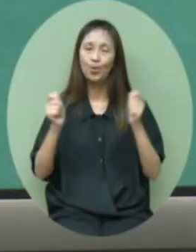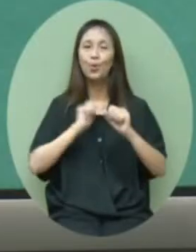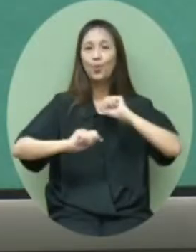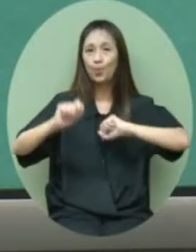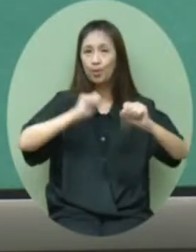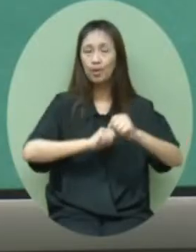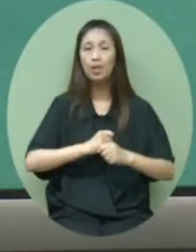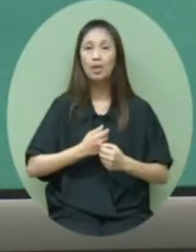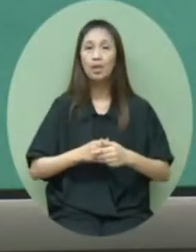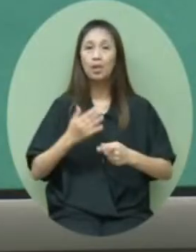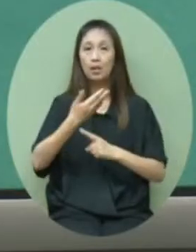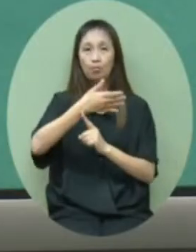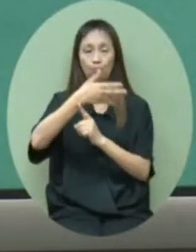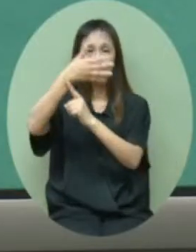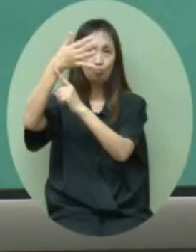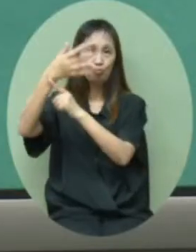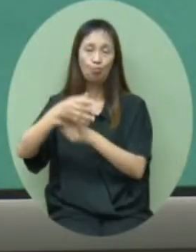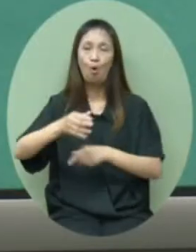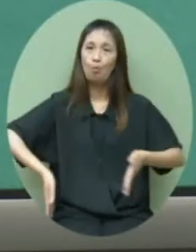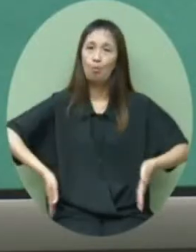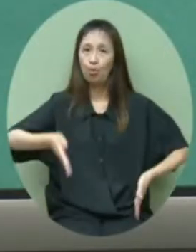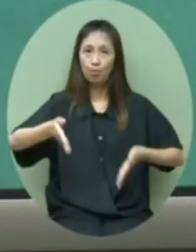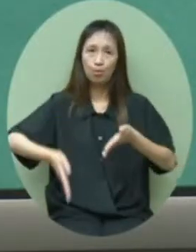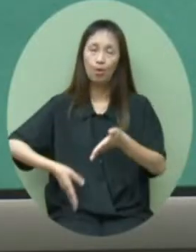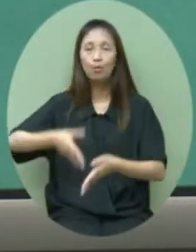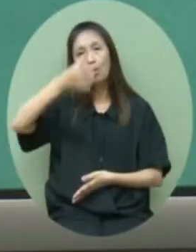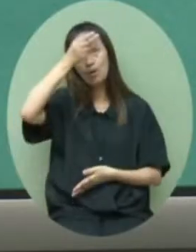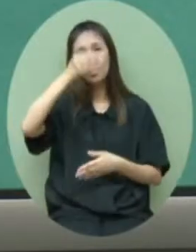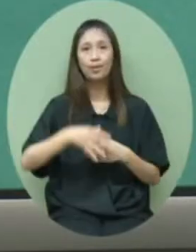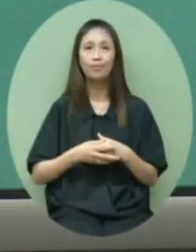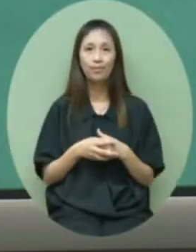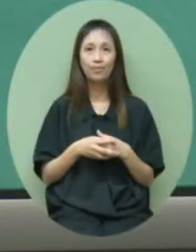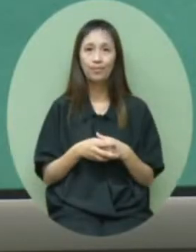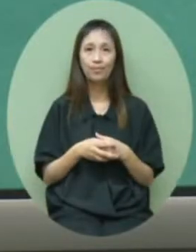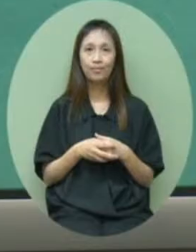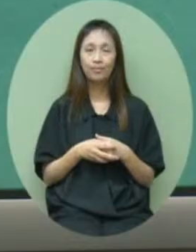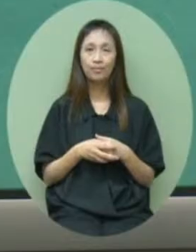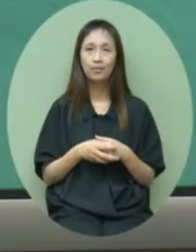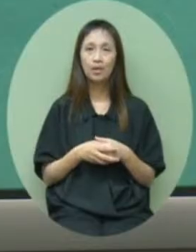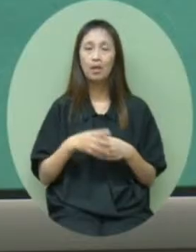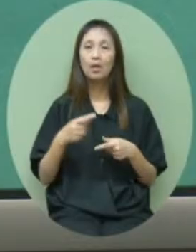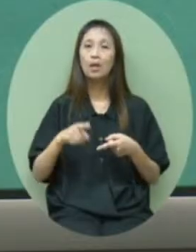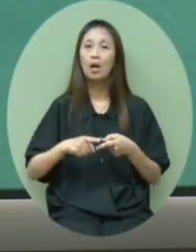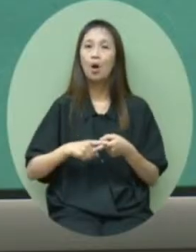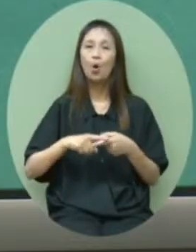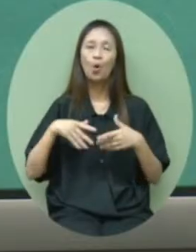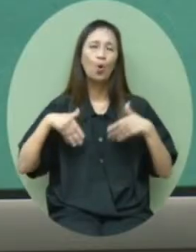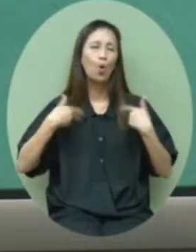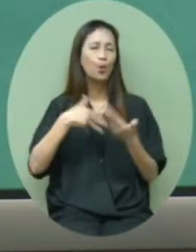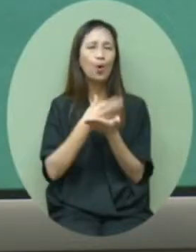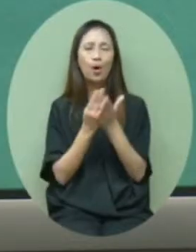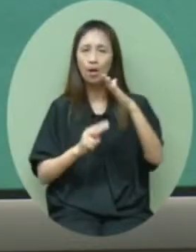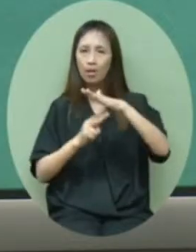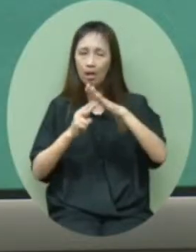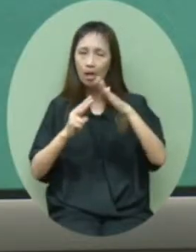celebration activities across the 18 districts. There will be flag raising ceremonies, drill,